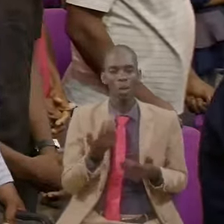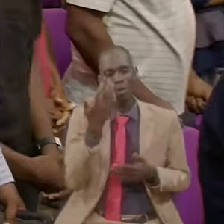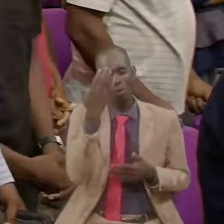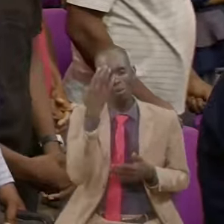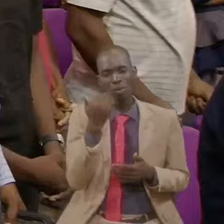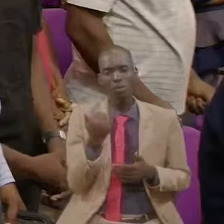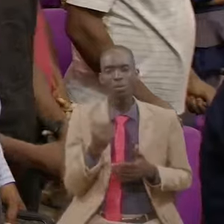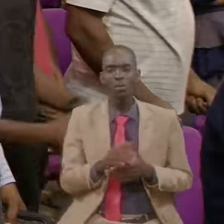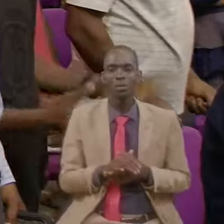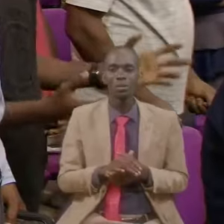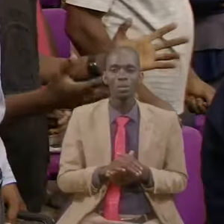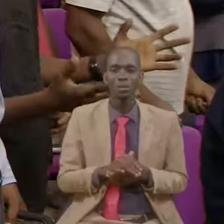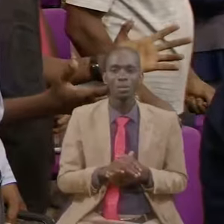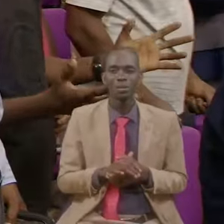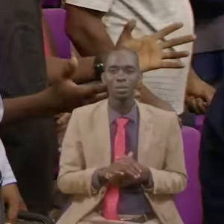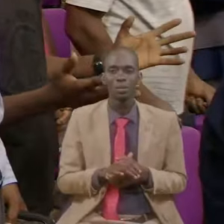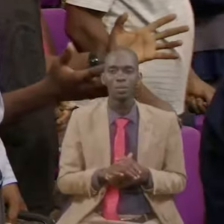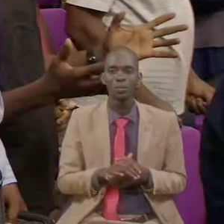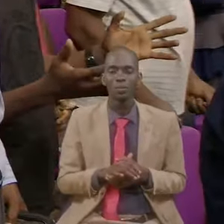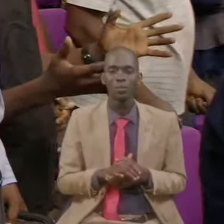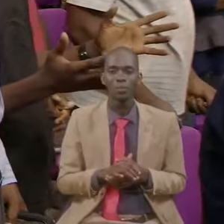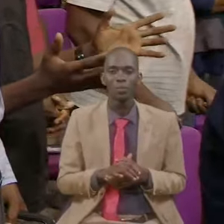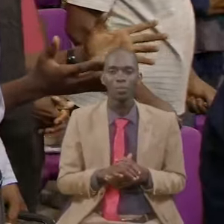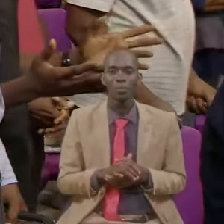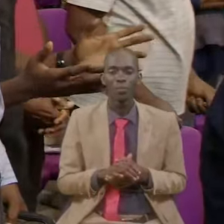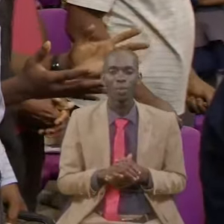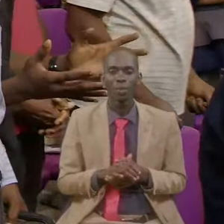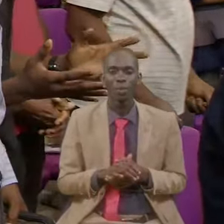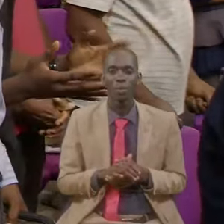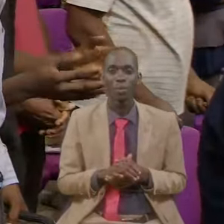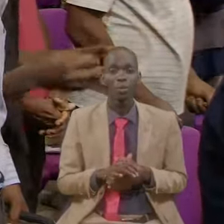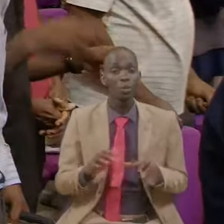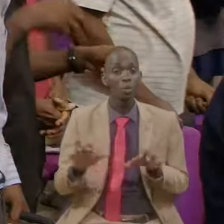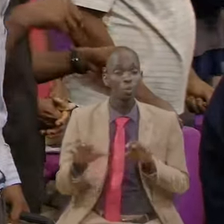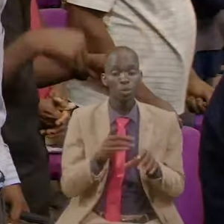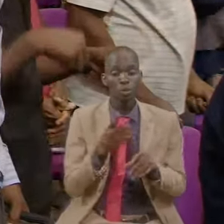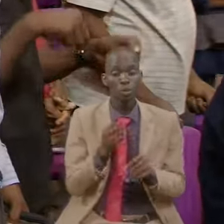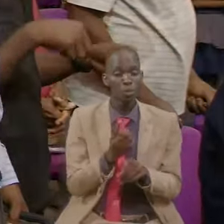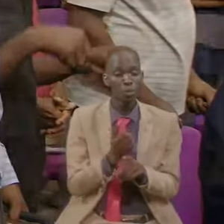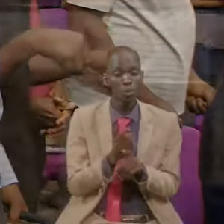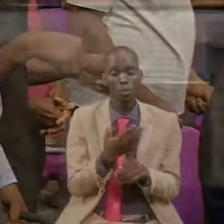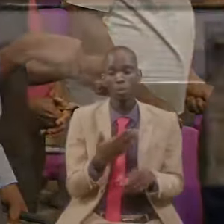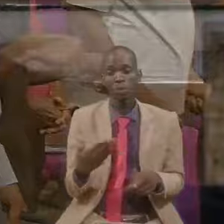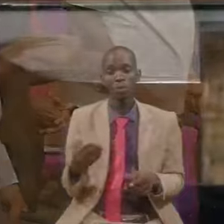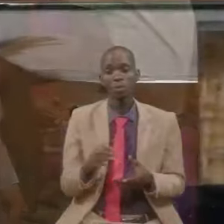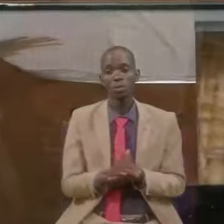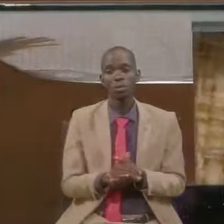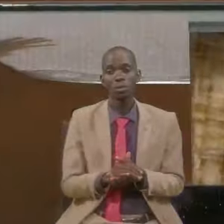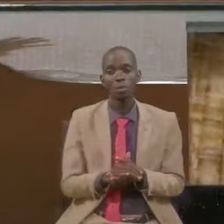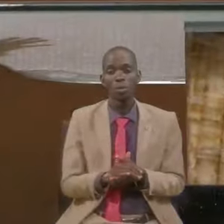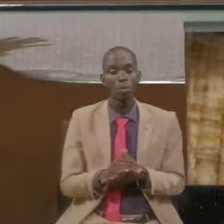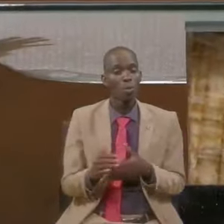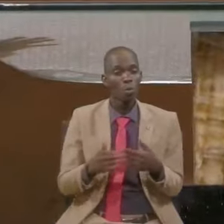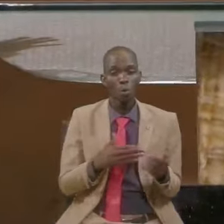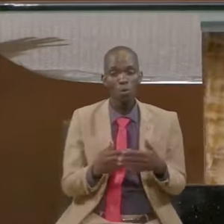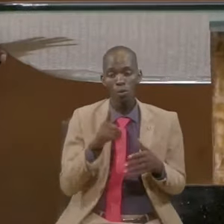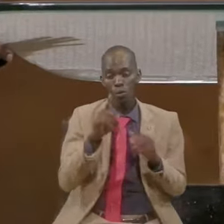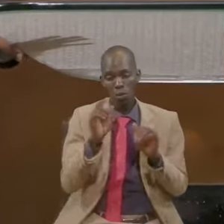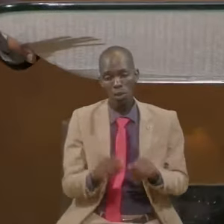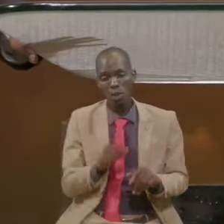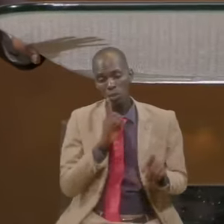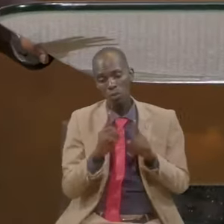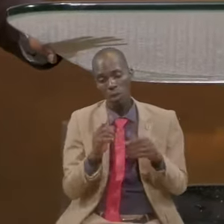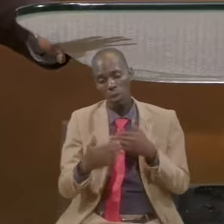Why? Say the right thing. Do the right thing. Whatever you can say behind